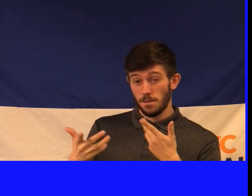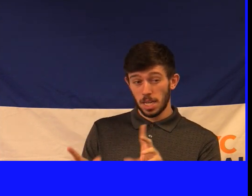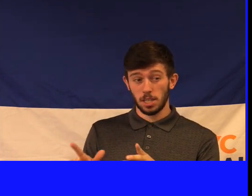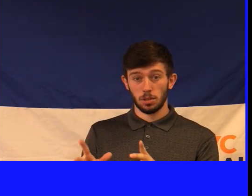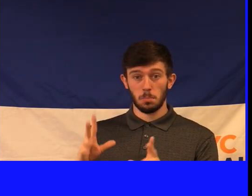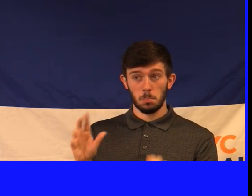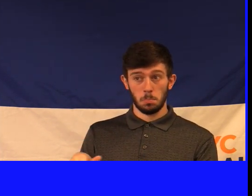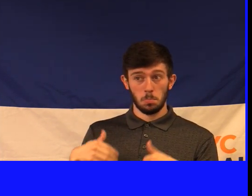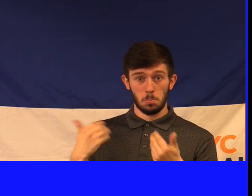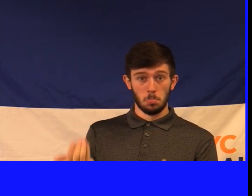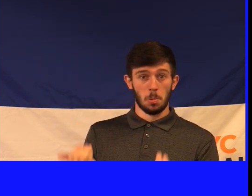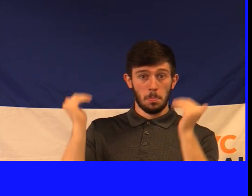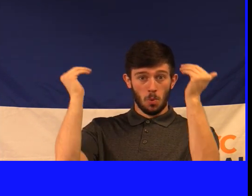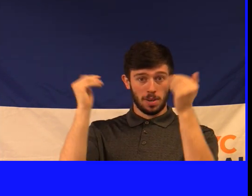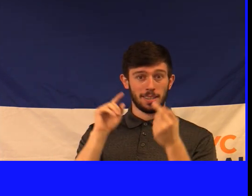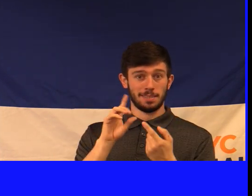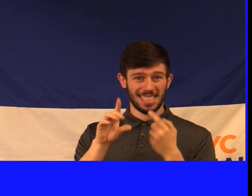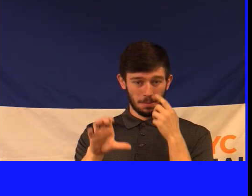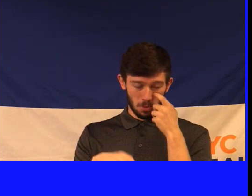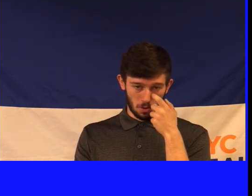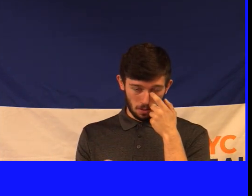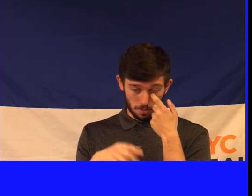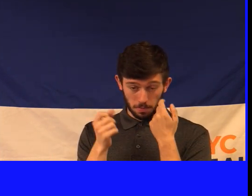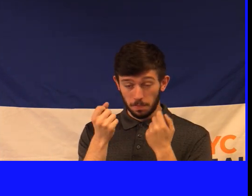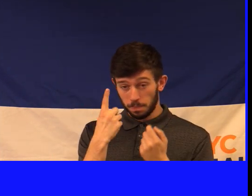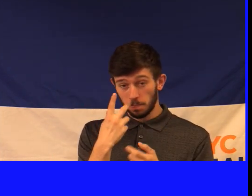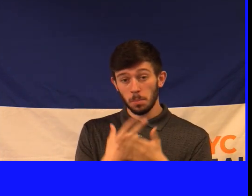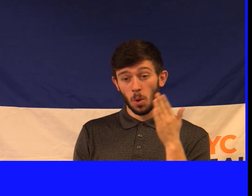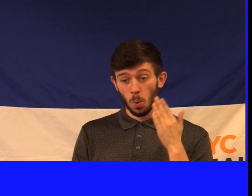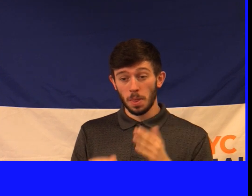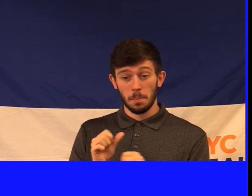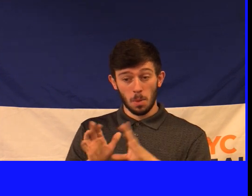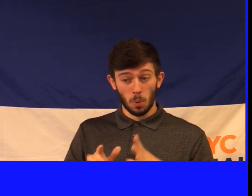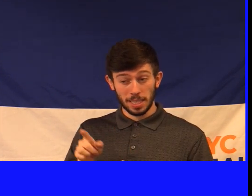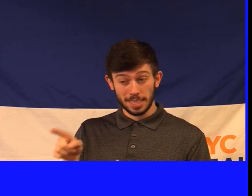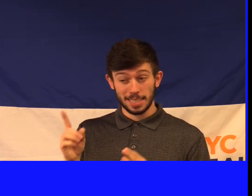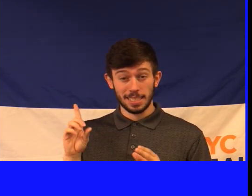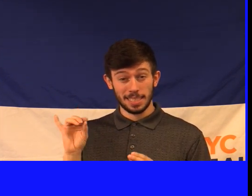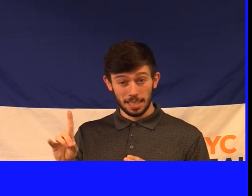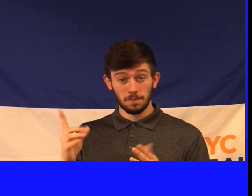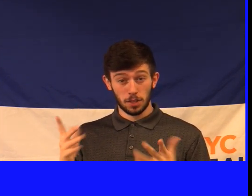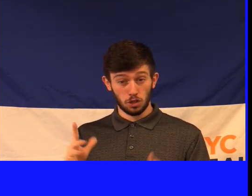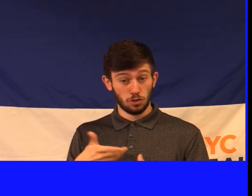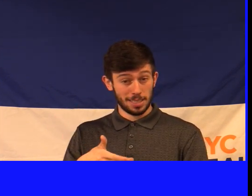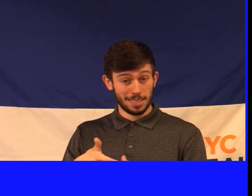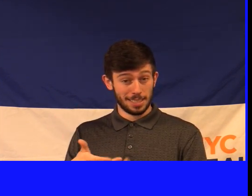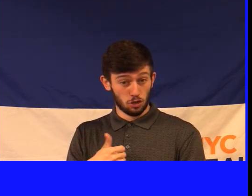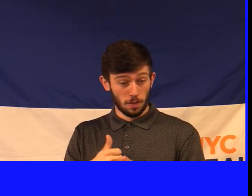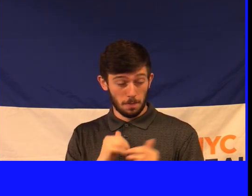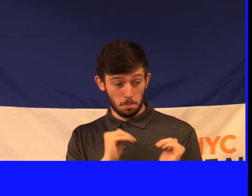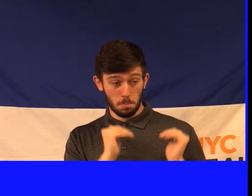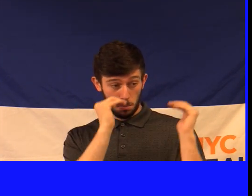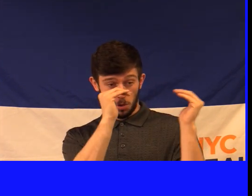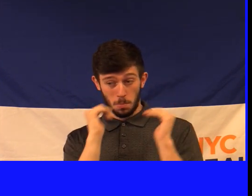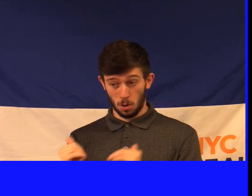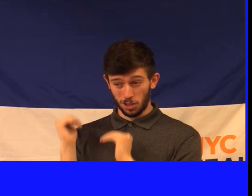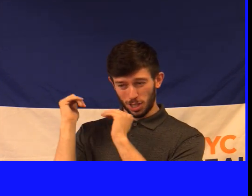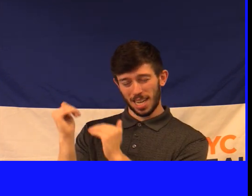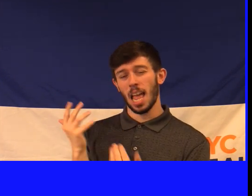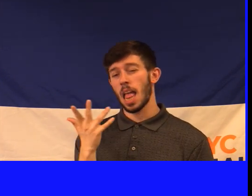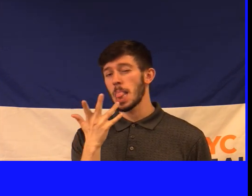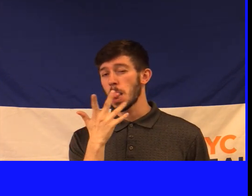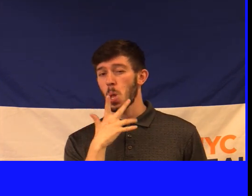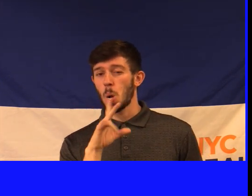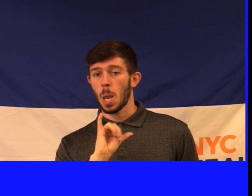in December. Although both employees may be deserving of the promotion, this action gave the appearance